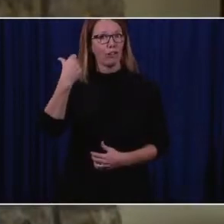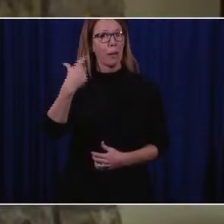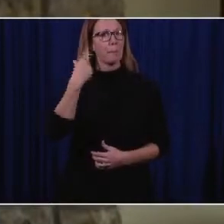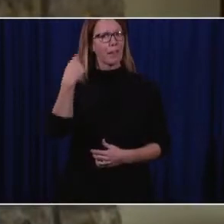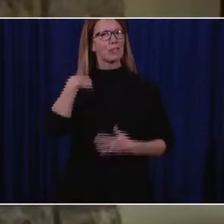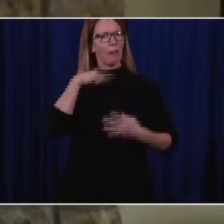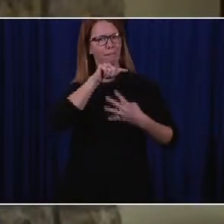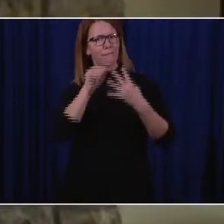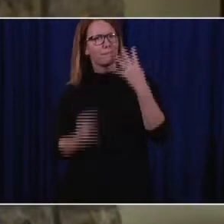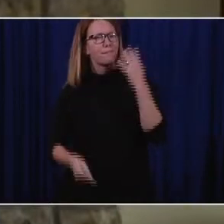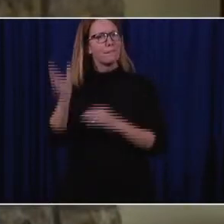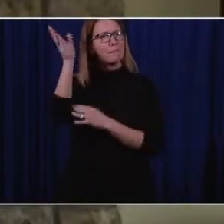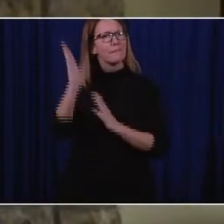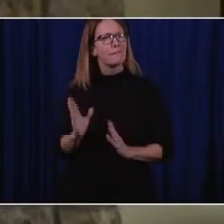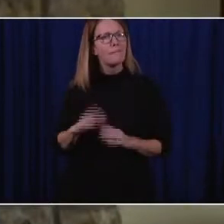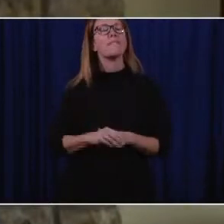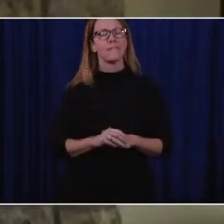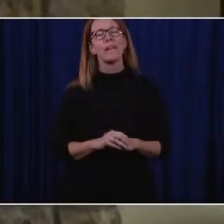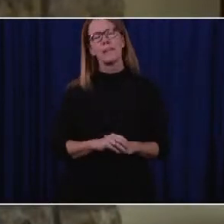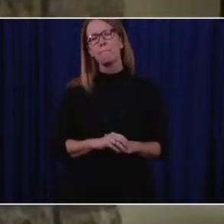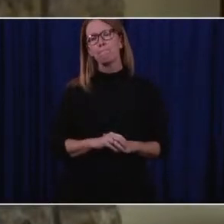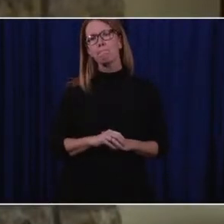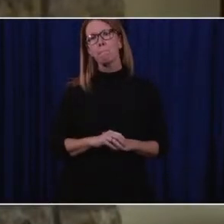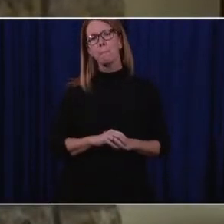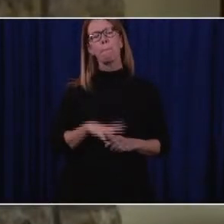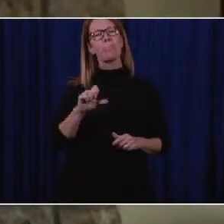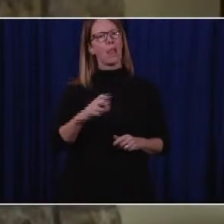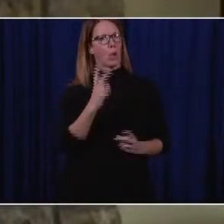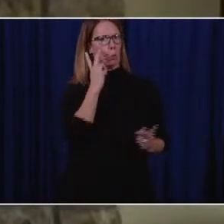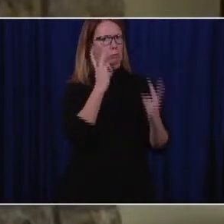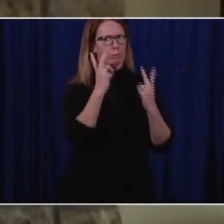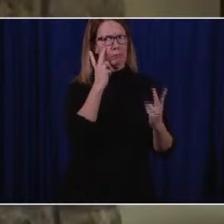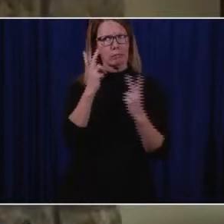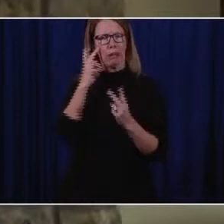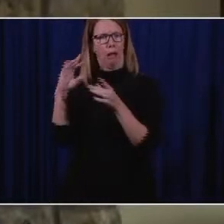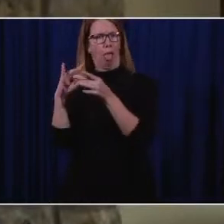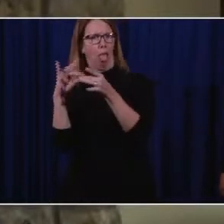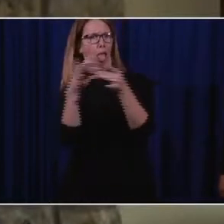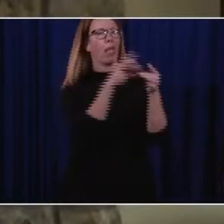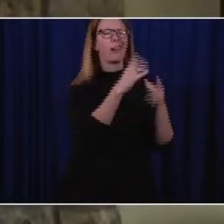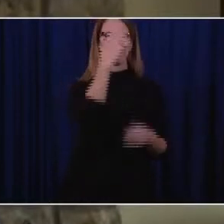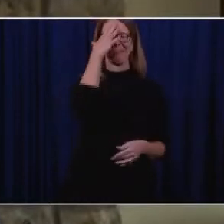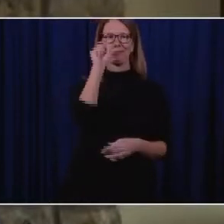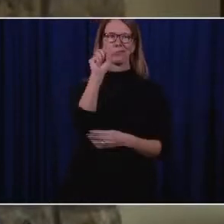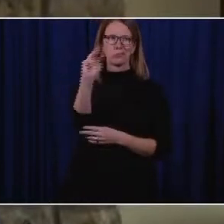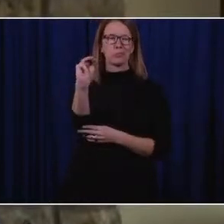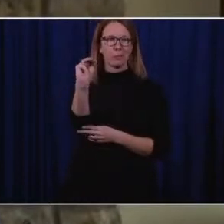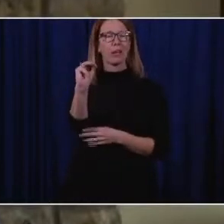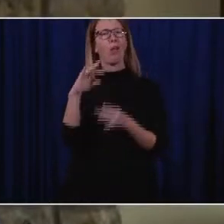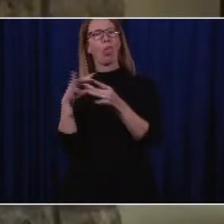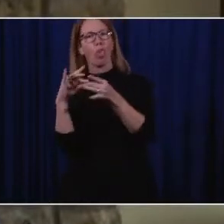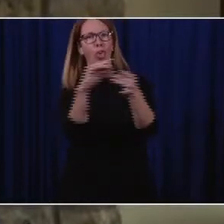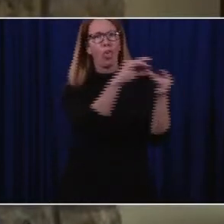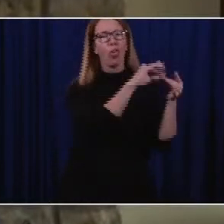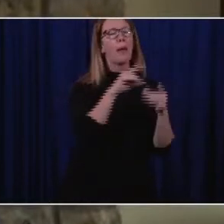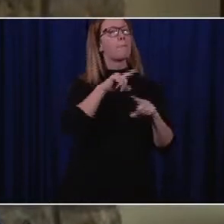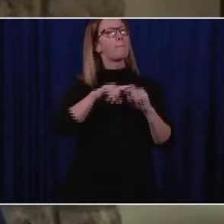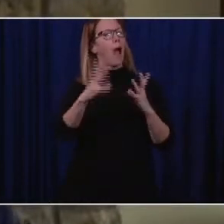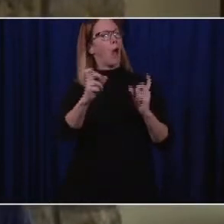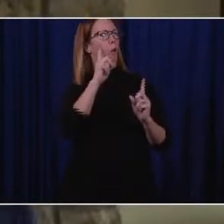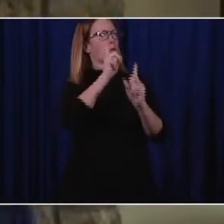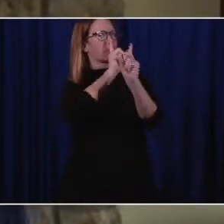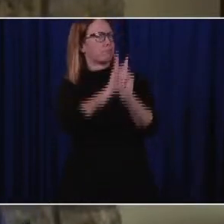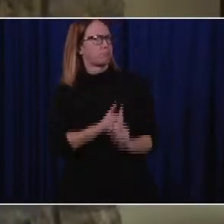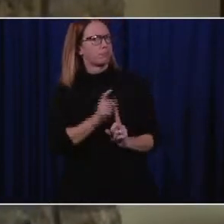have on, and I'm curious if they would comment. We see a lot of comments, as you do, on social media. I just wanted to highlight a few,